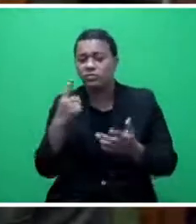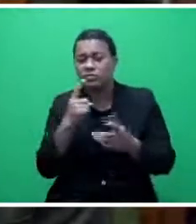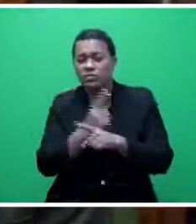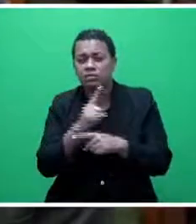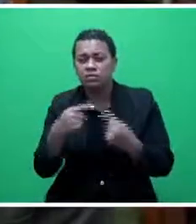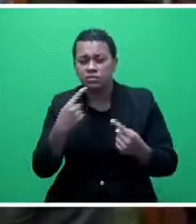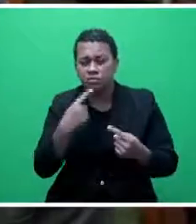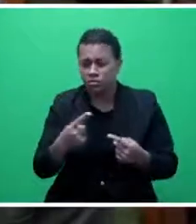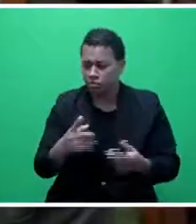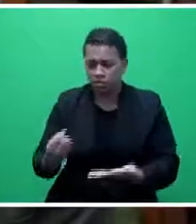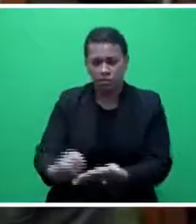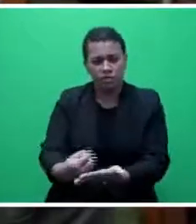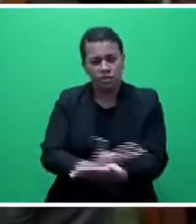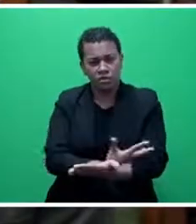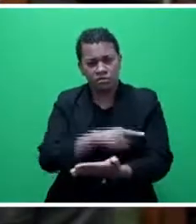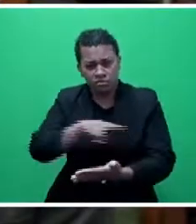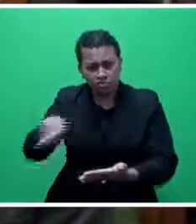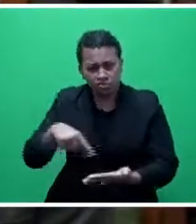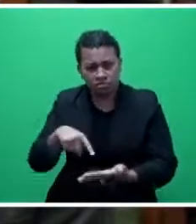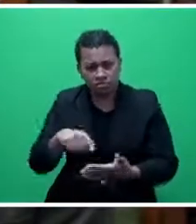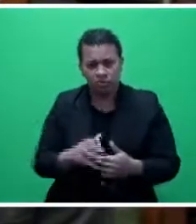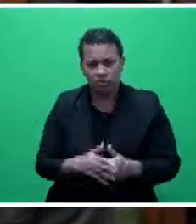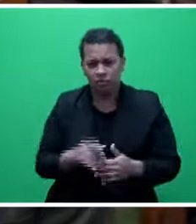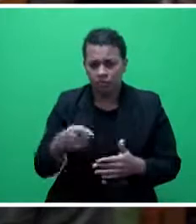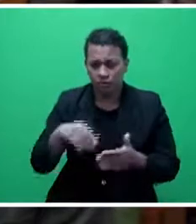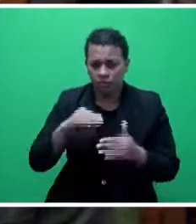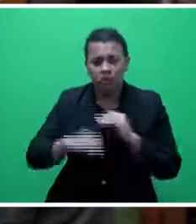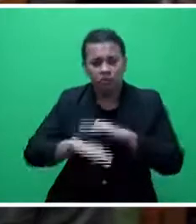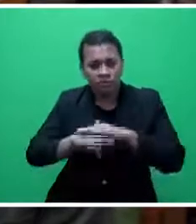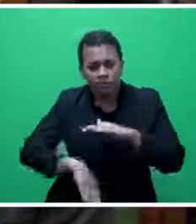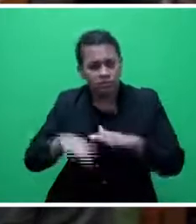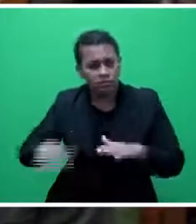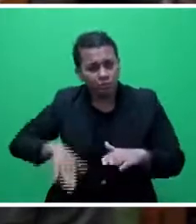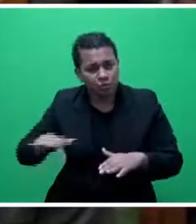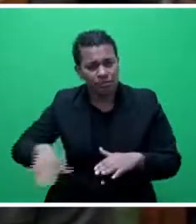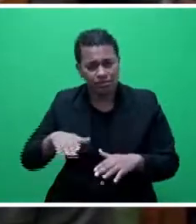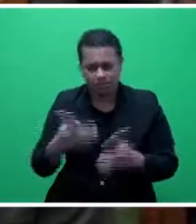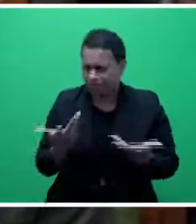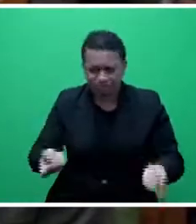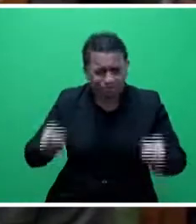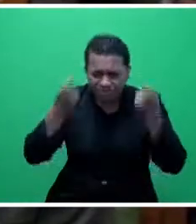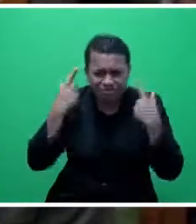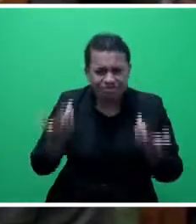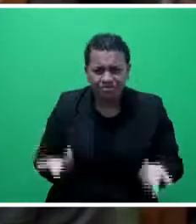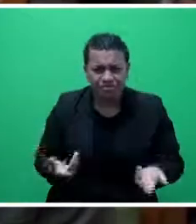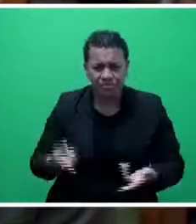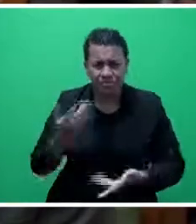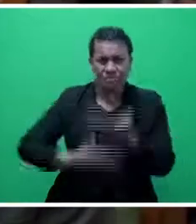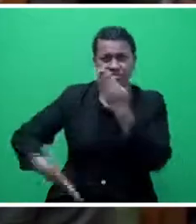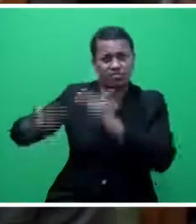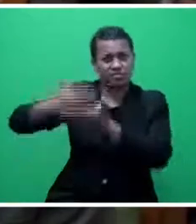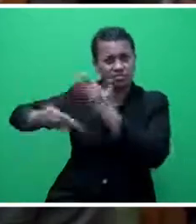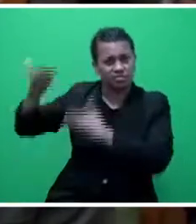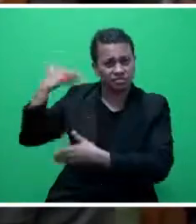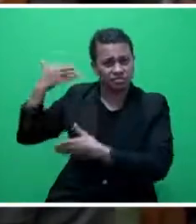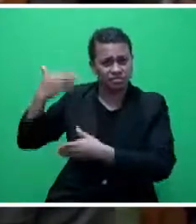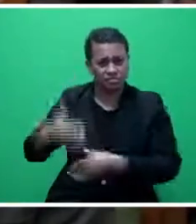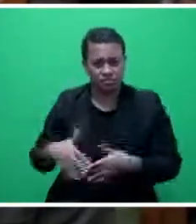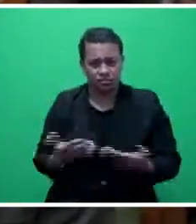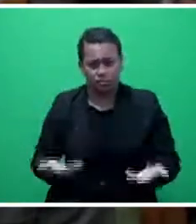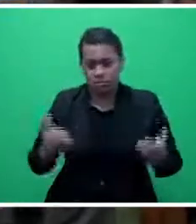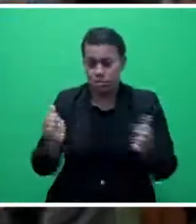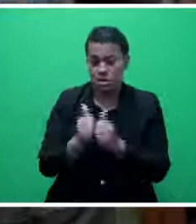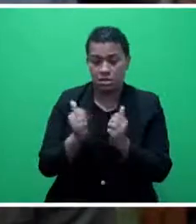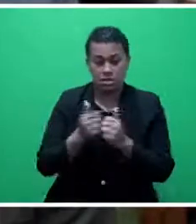underprivileged. Mr. Speaker, sir, the reality of the matter is, which they have never recognized, over the past number of years, for a number of the areas, in particular